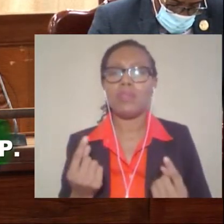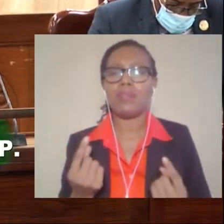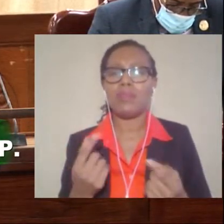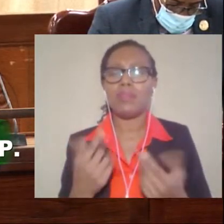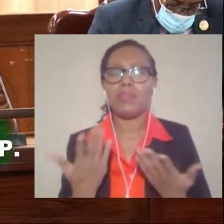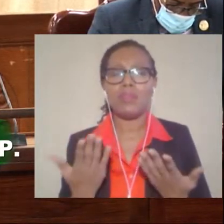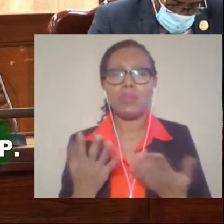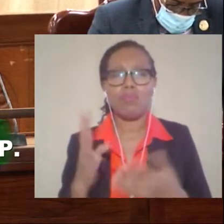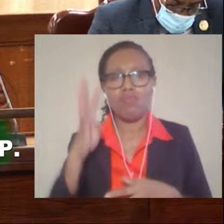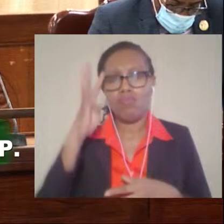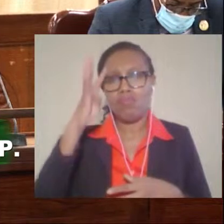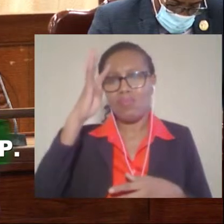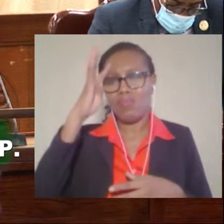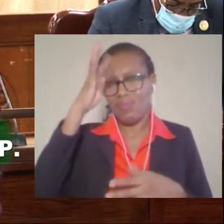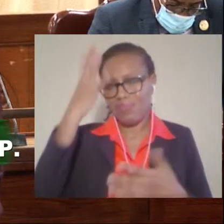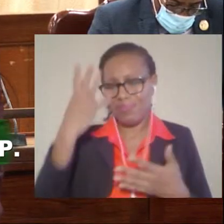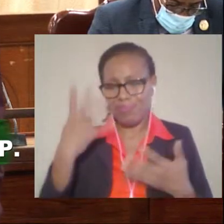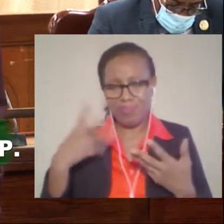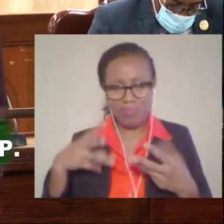on this.